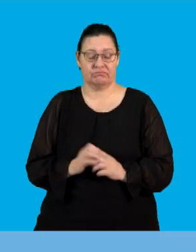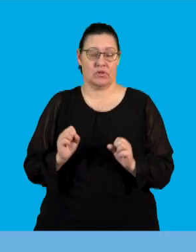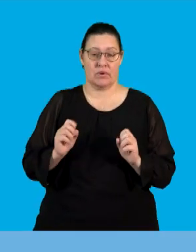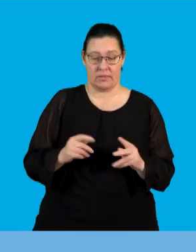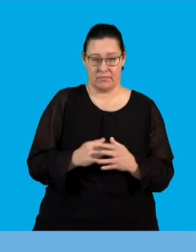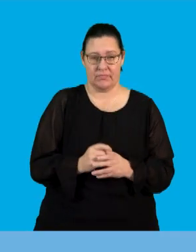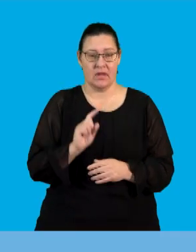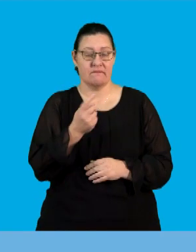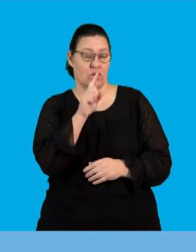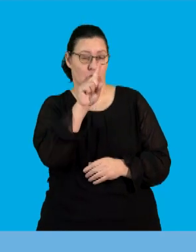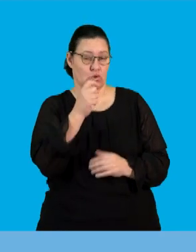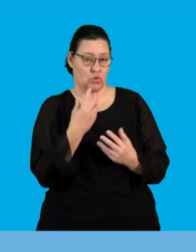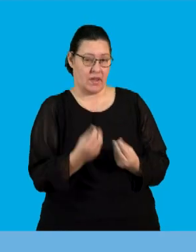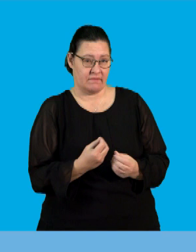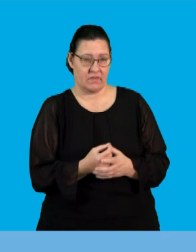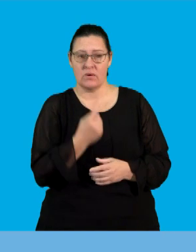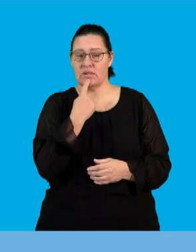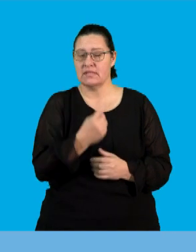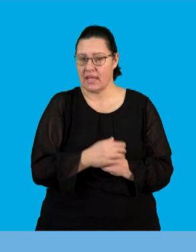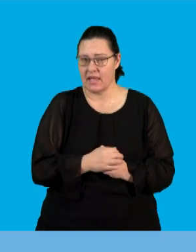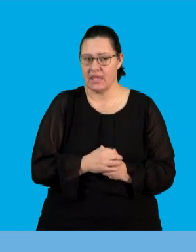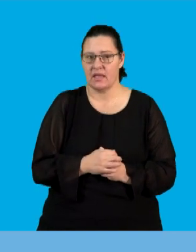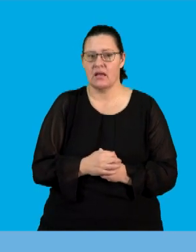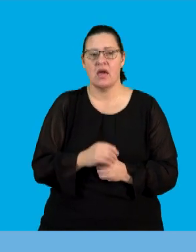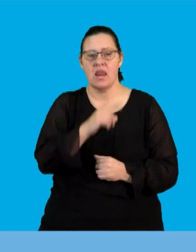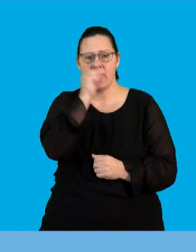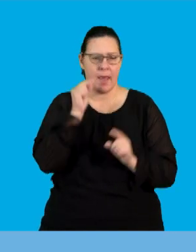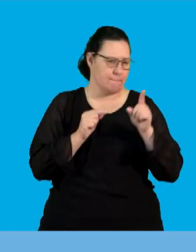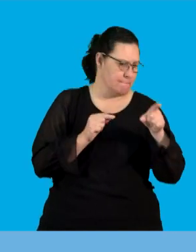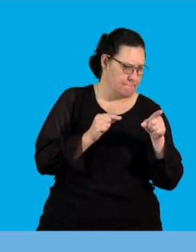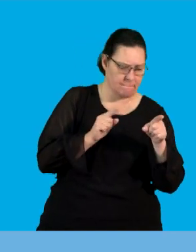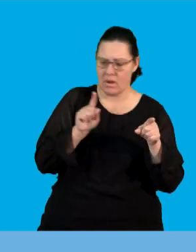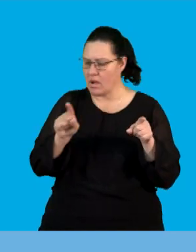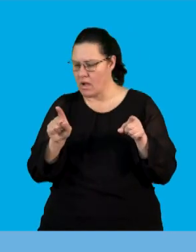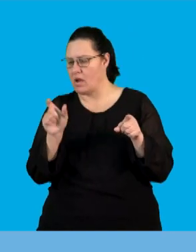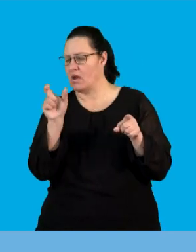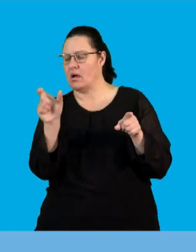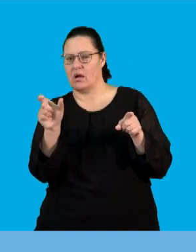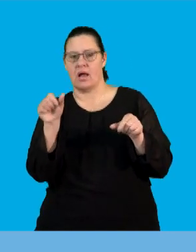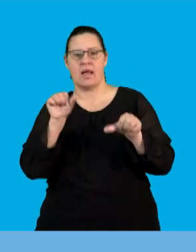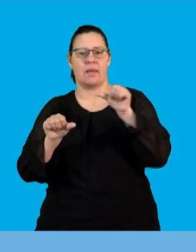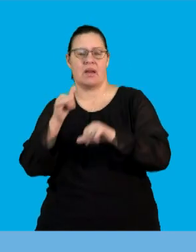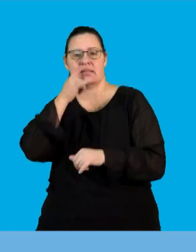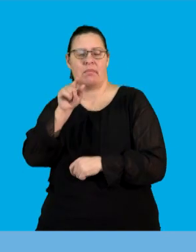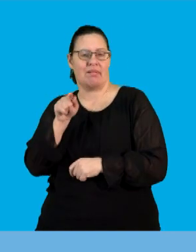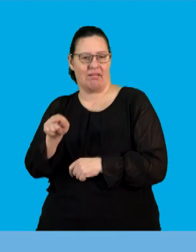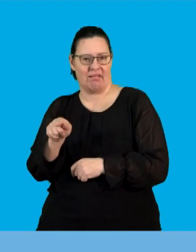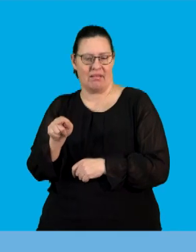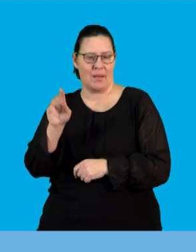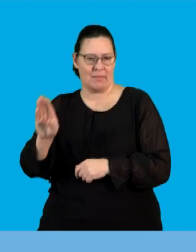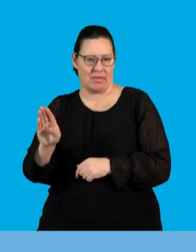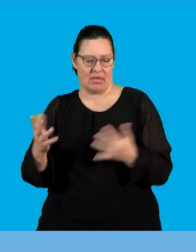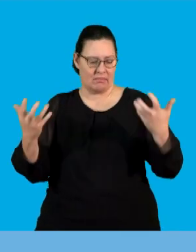Right, so the first question that we have, it says that we need to match the names of the substances in column A with the chemical formula from column